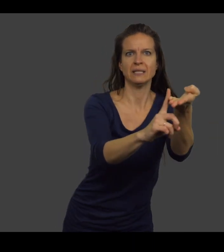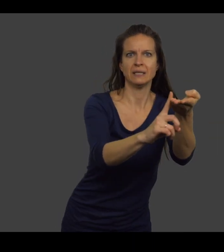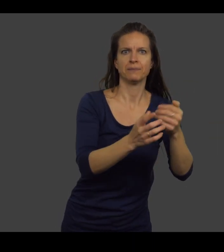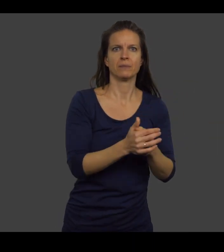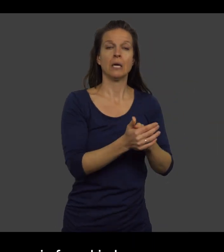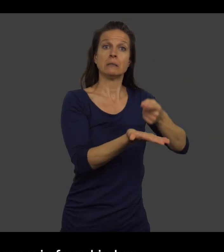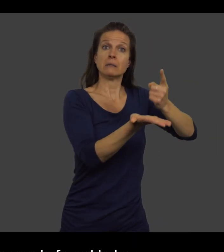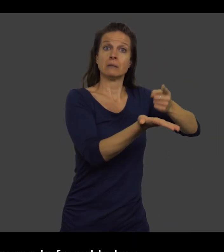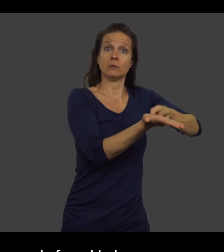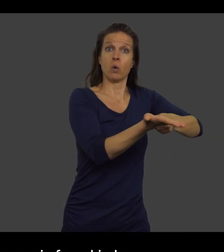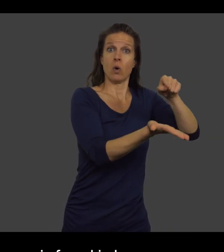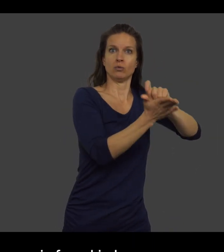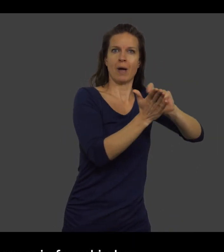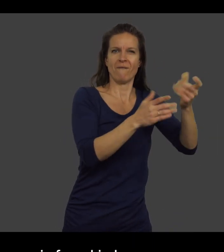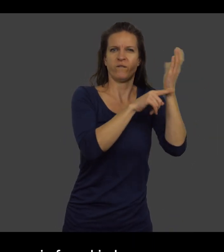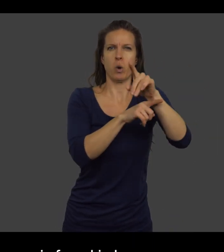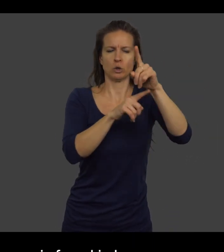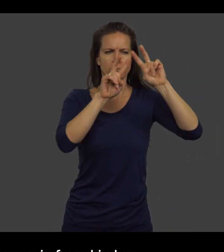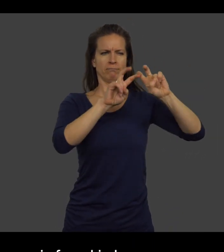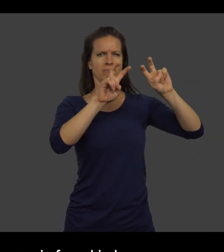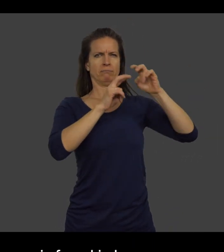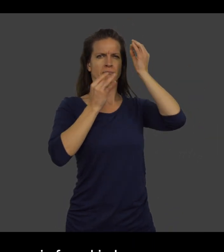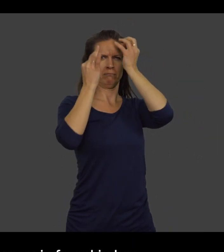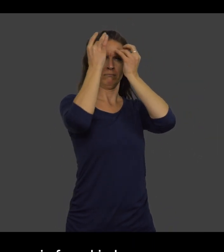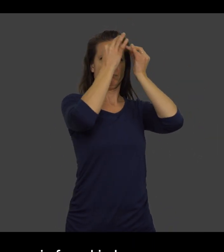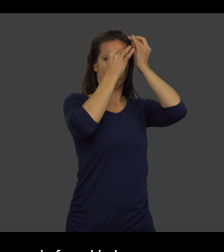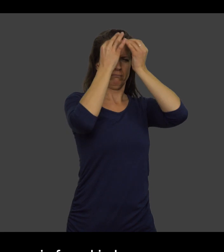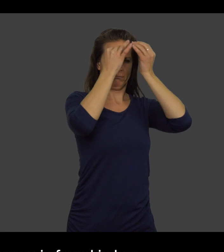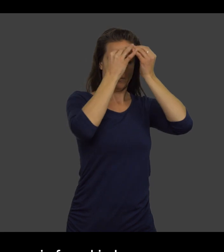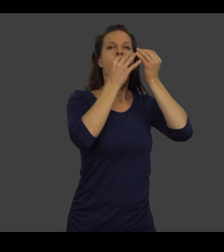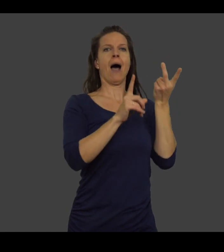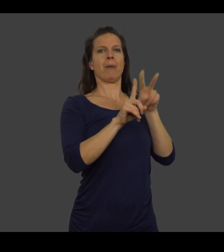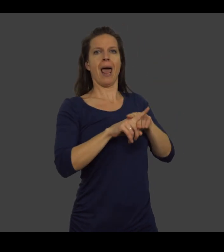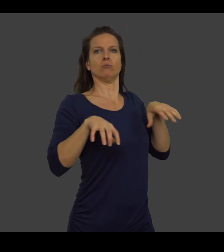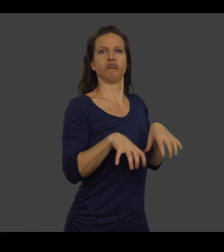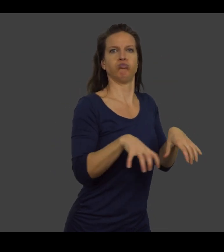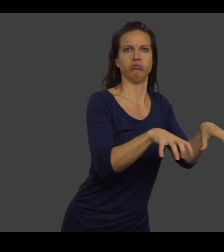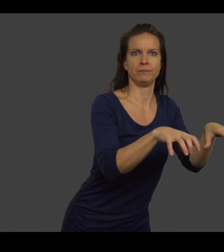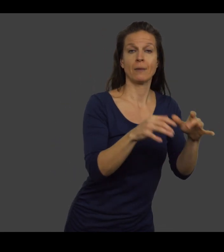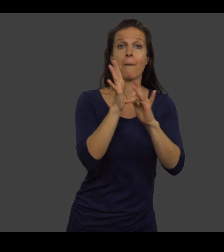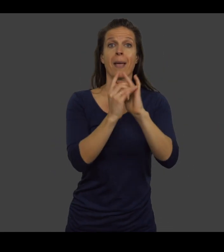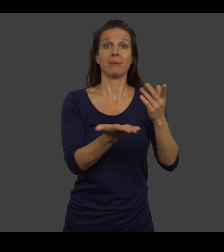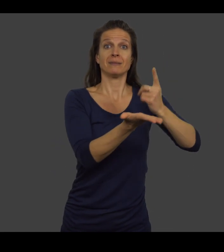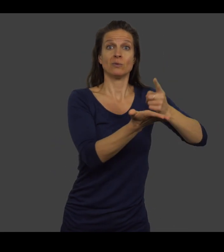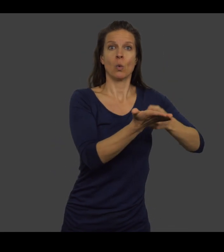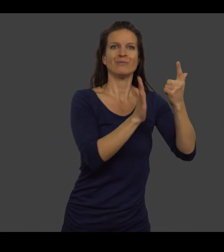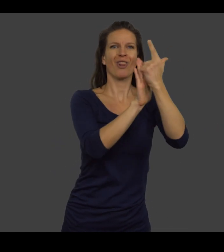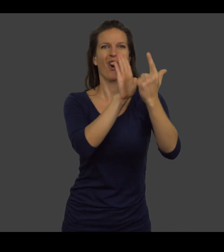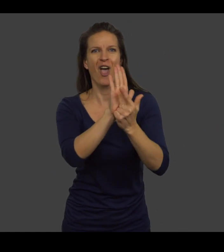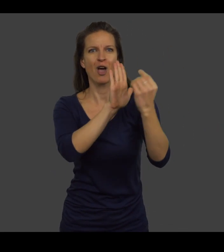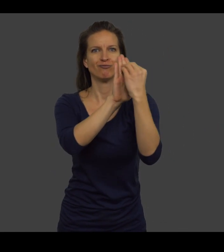and consistently and then do something about it. Biblical discourse is found in law collections, in wisdom literature, and the letters written